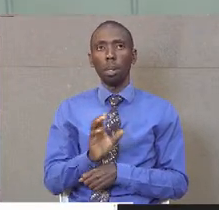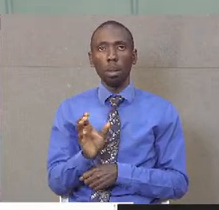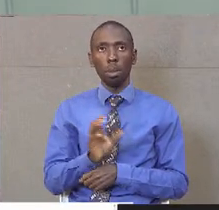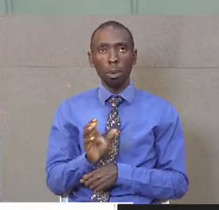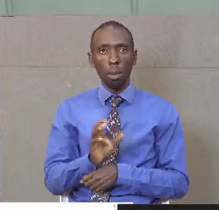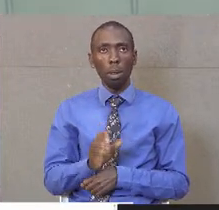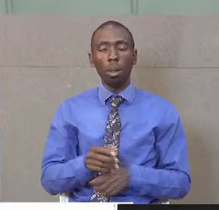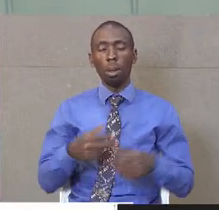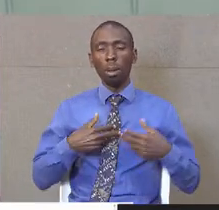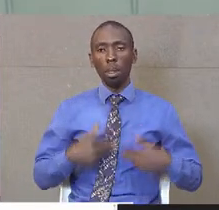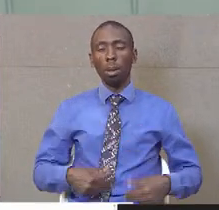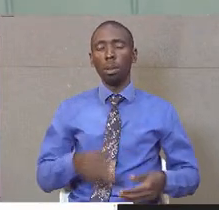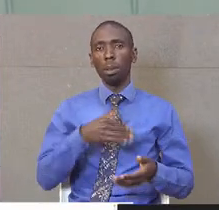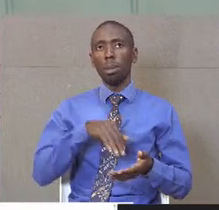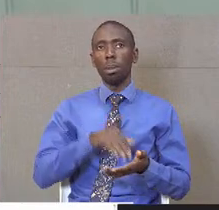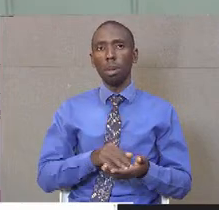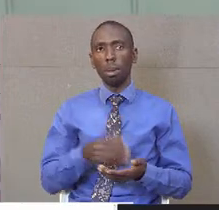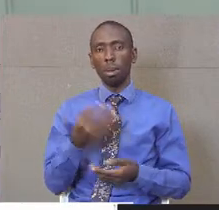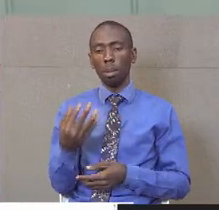for those cases in health center.